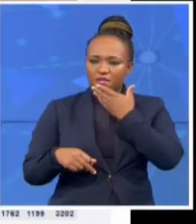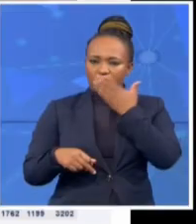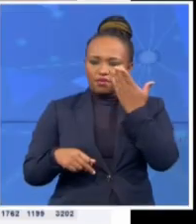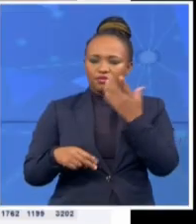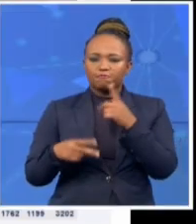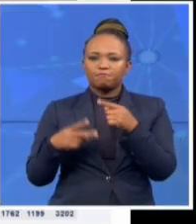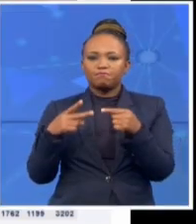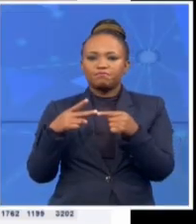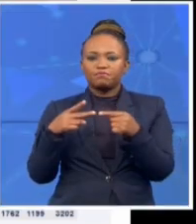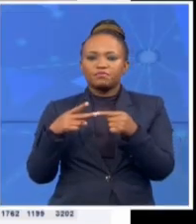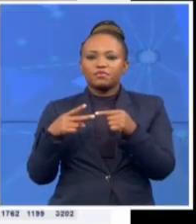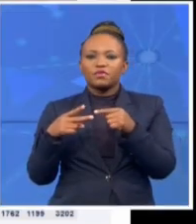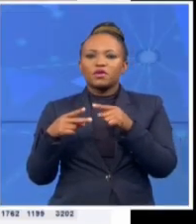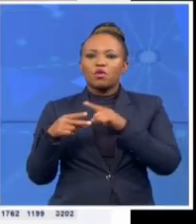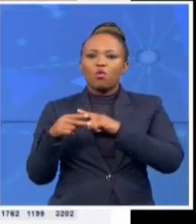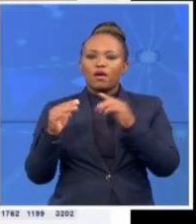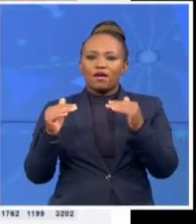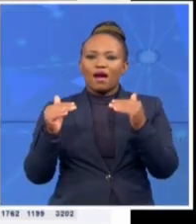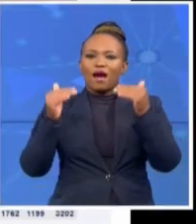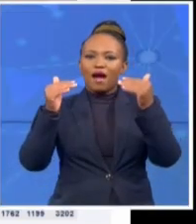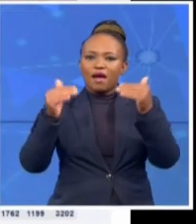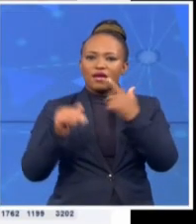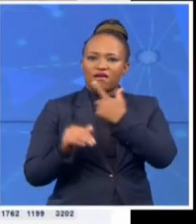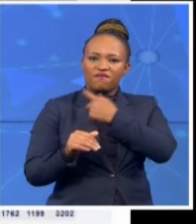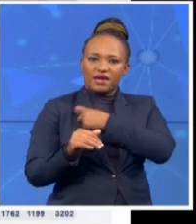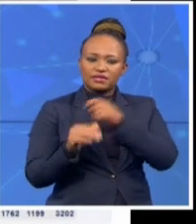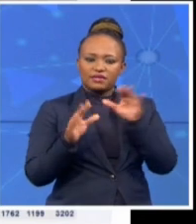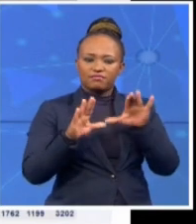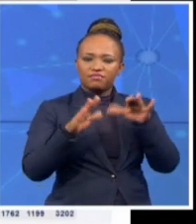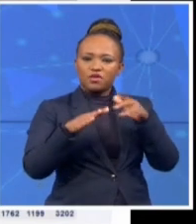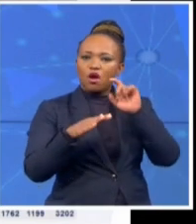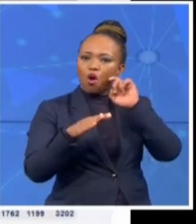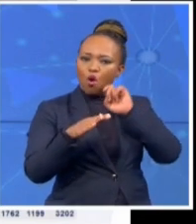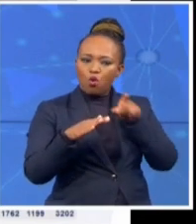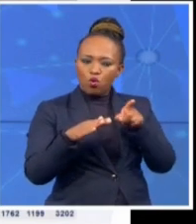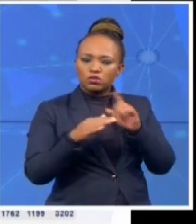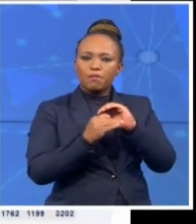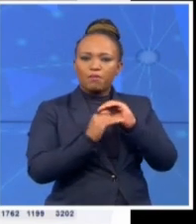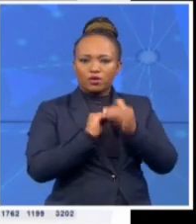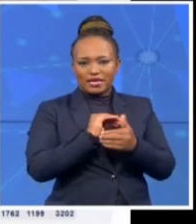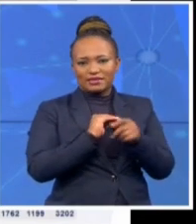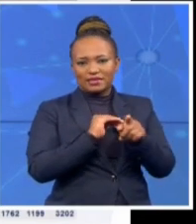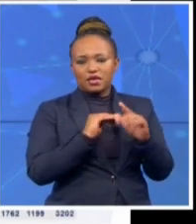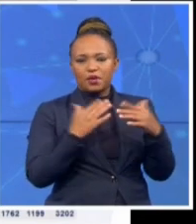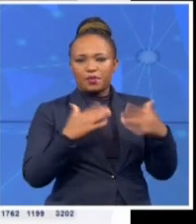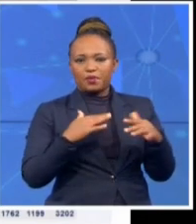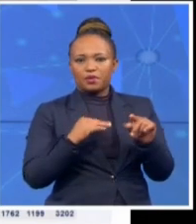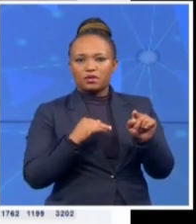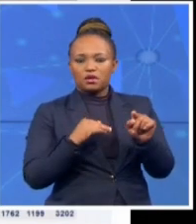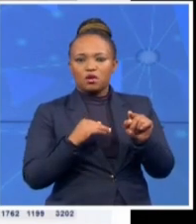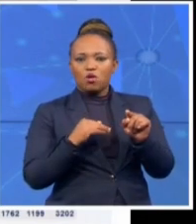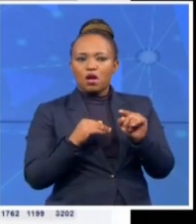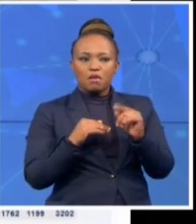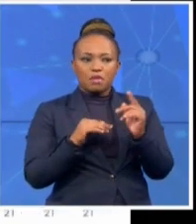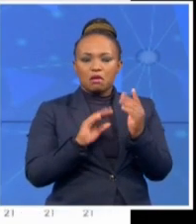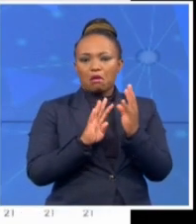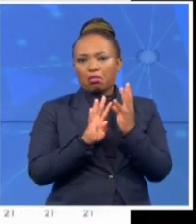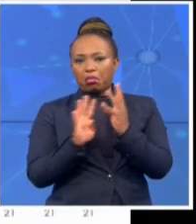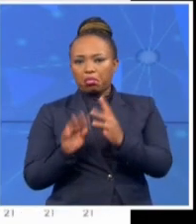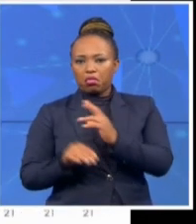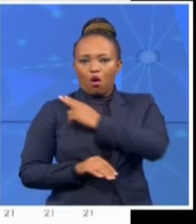age group, there's a greater protection for the old age group landing up in hospital. So this is also a good sign for